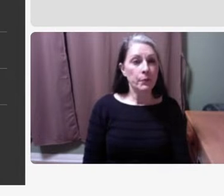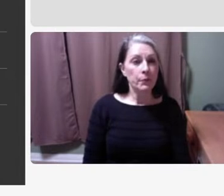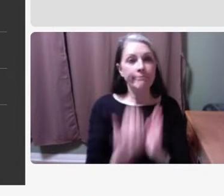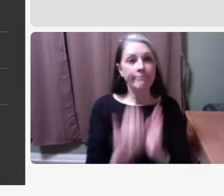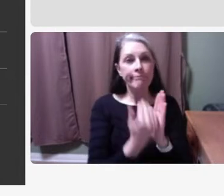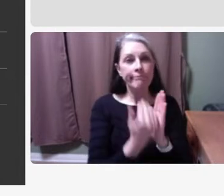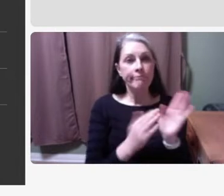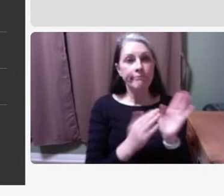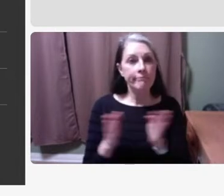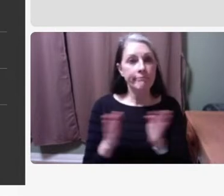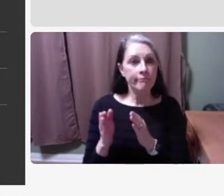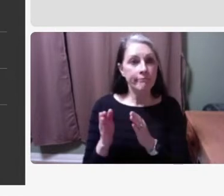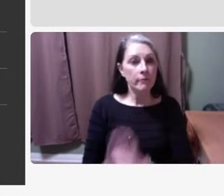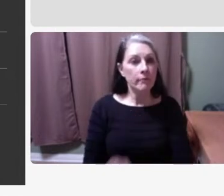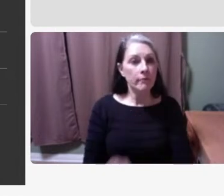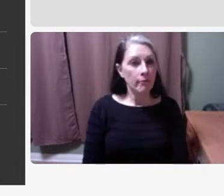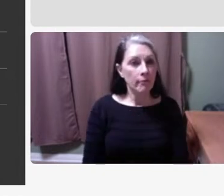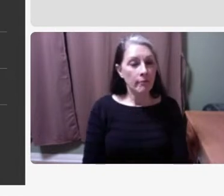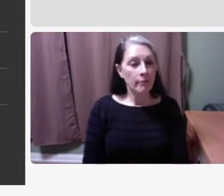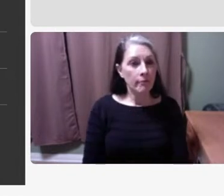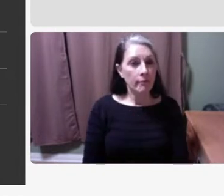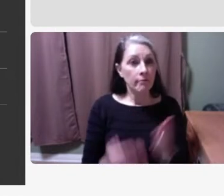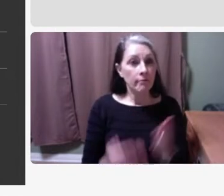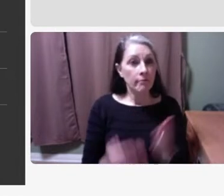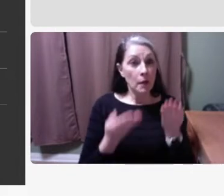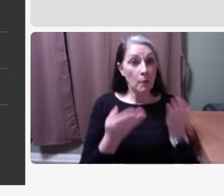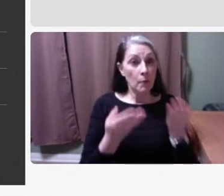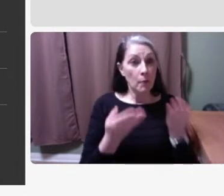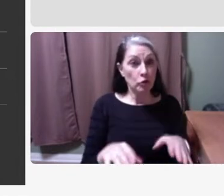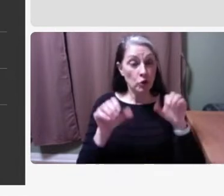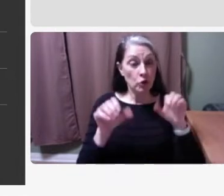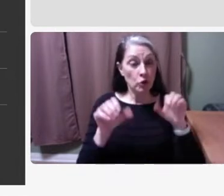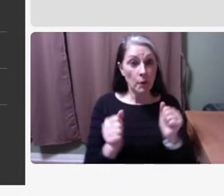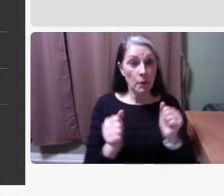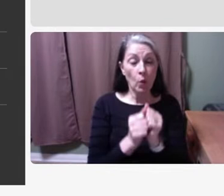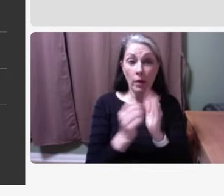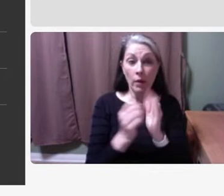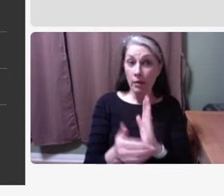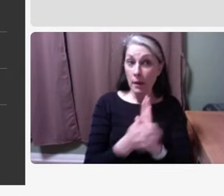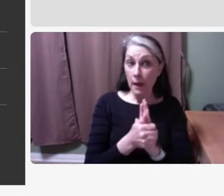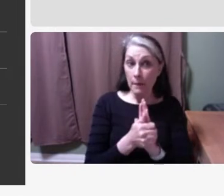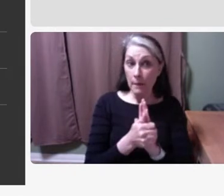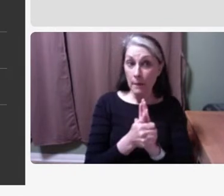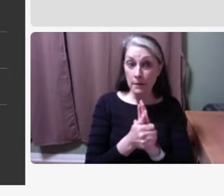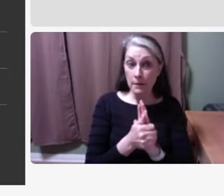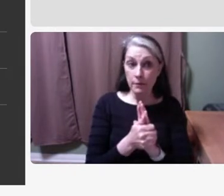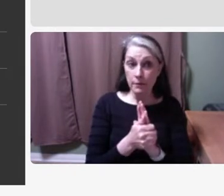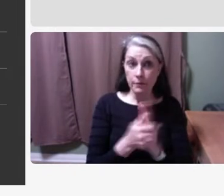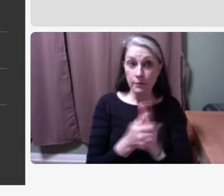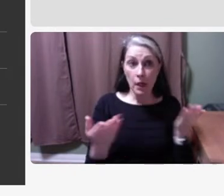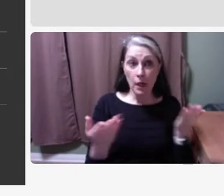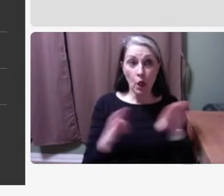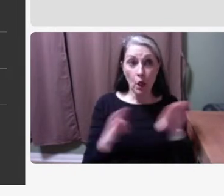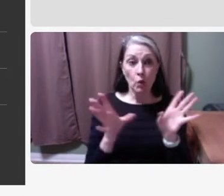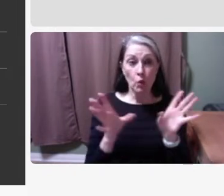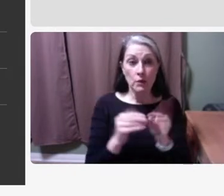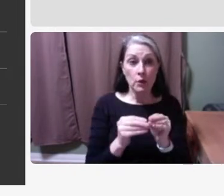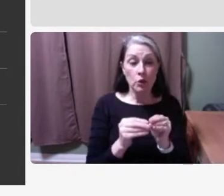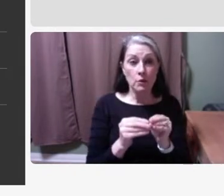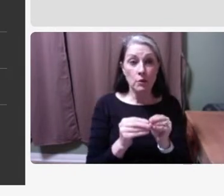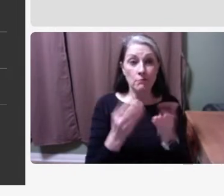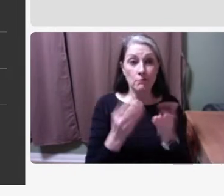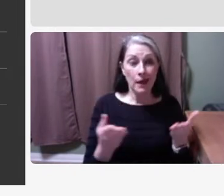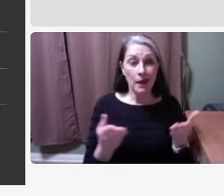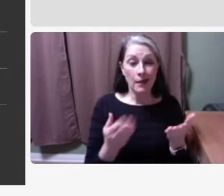I'd like a motion to adopt the agenda with the following amendments. Amend closed session item 10.5, personnel public